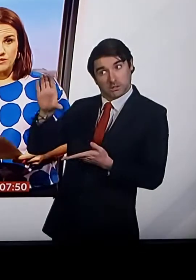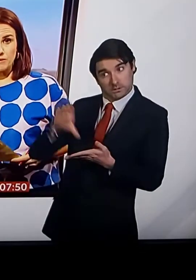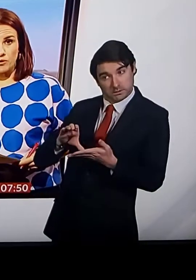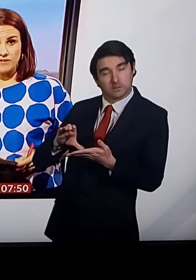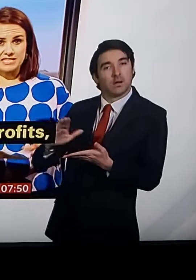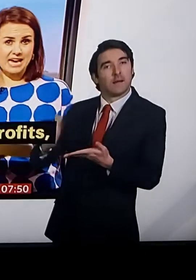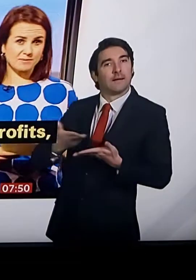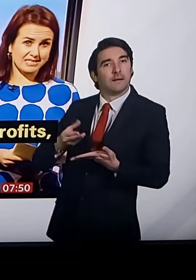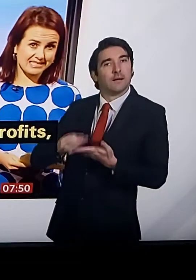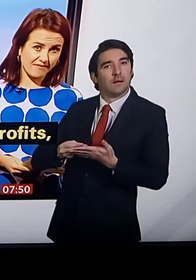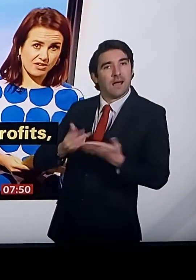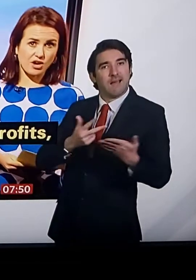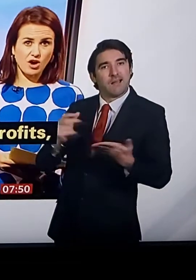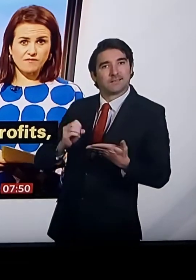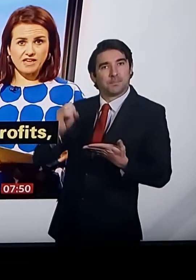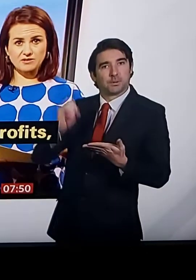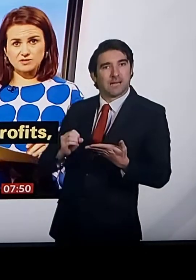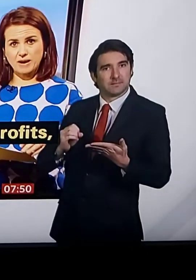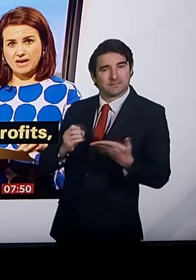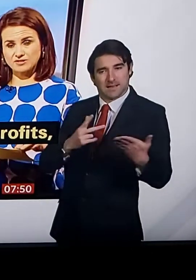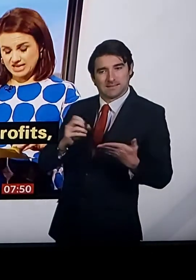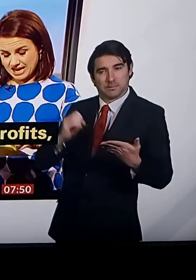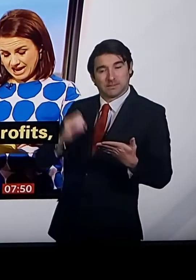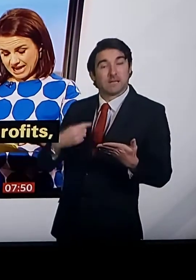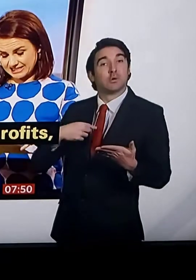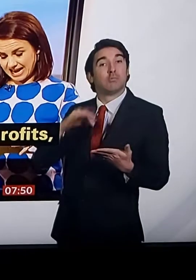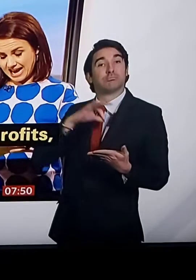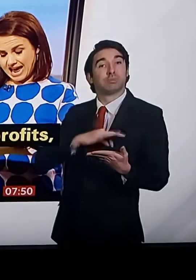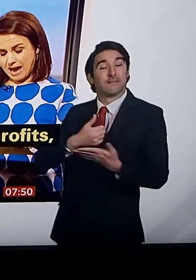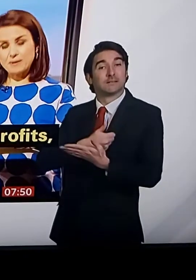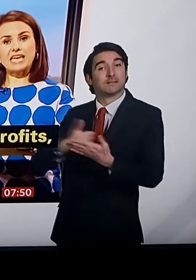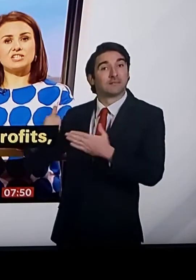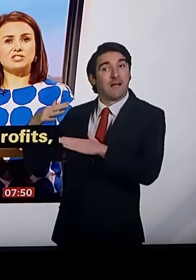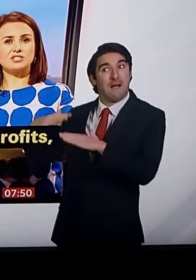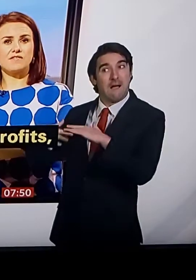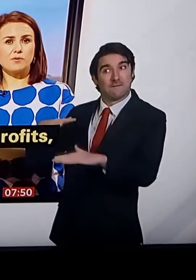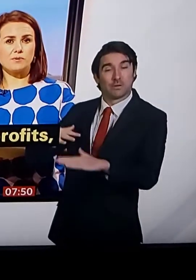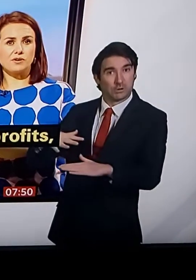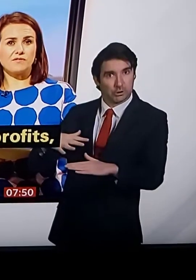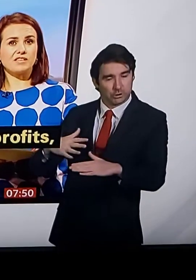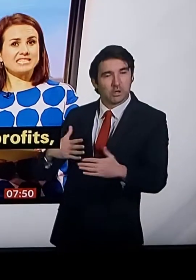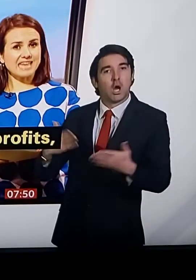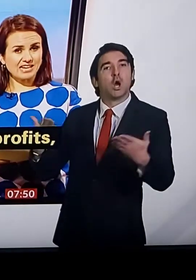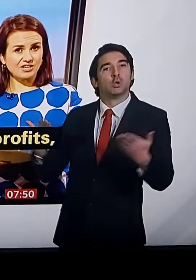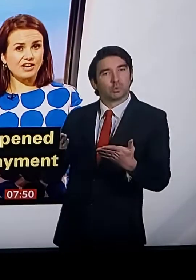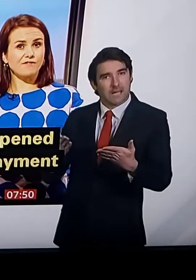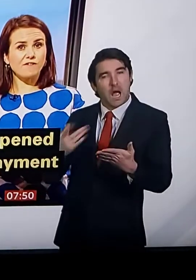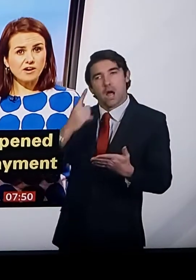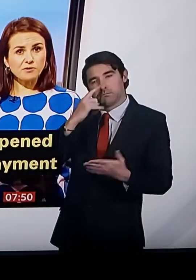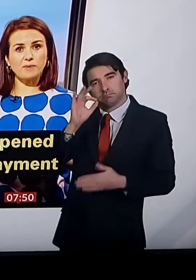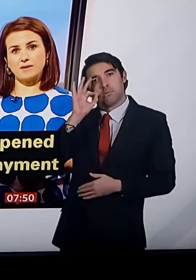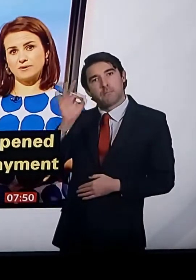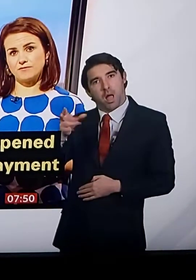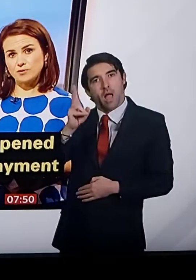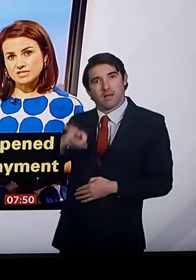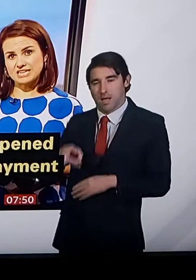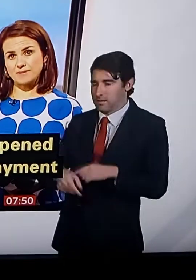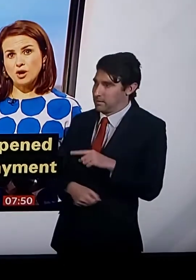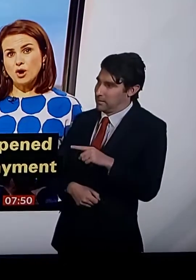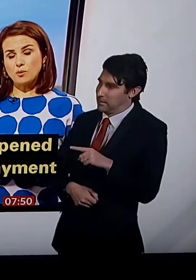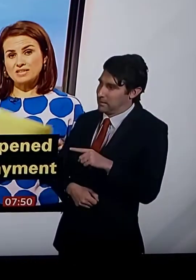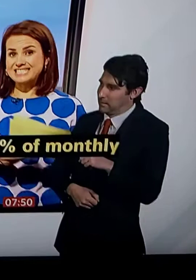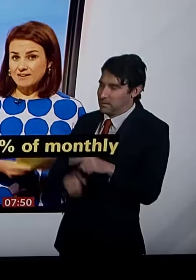average monthly profits, capped at £7,500. And today, applications have opened for the second and final payment for